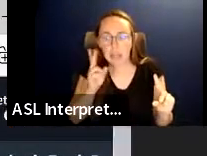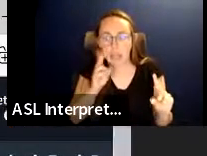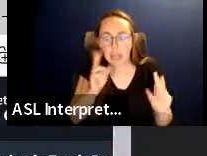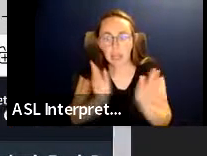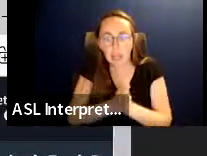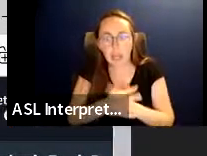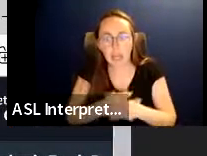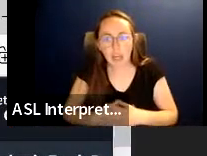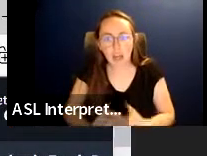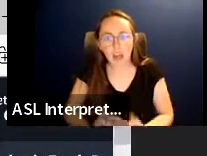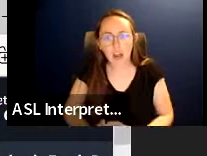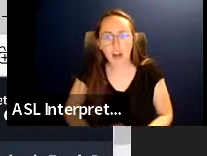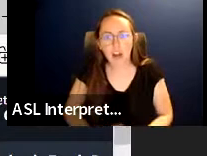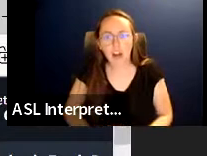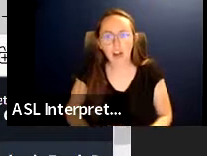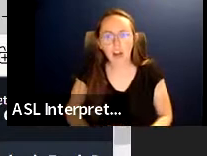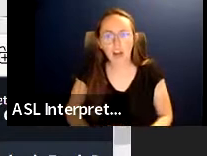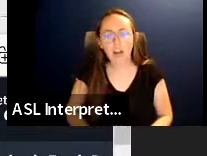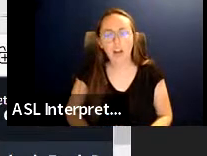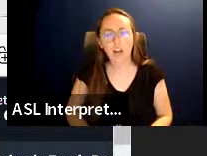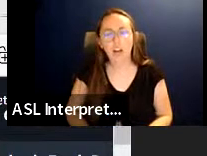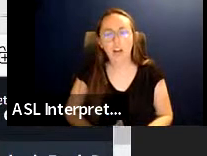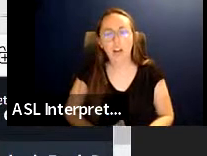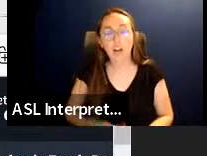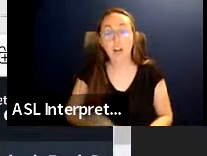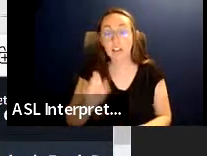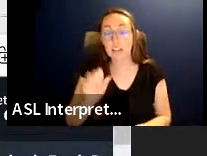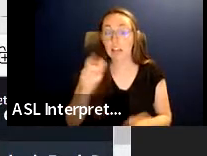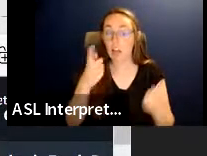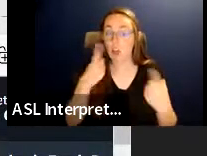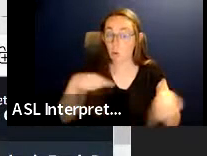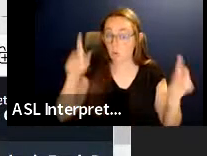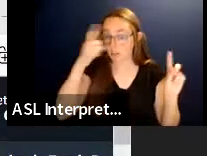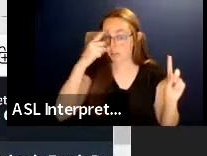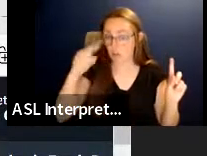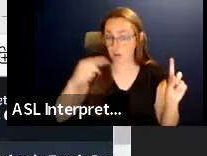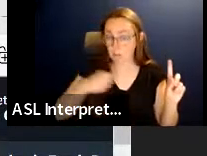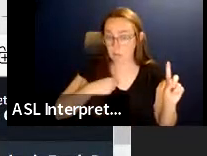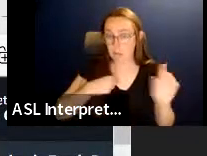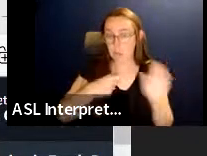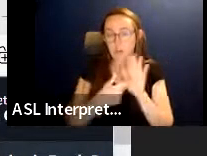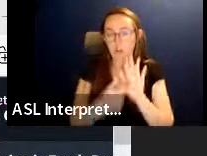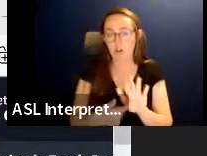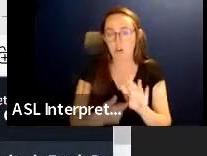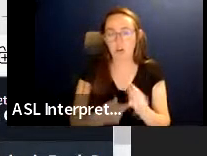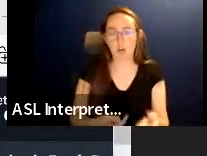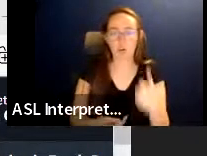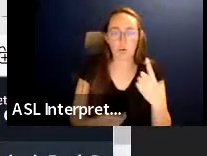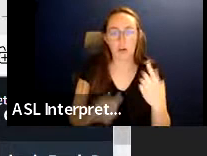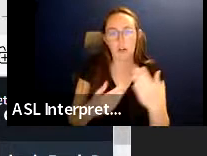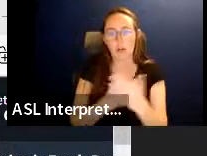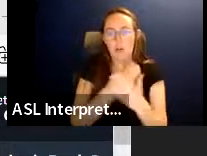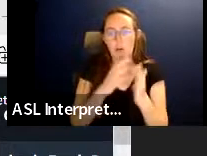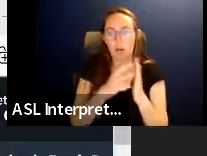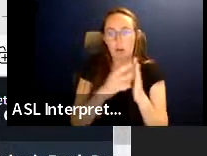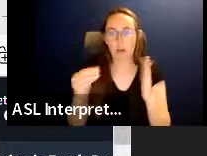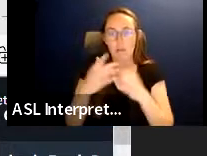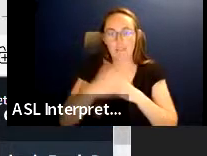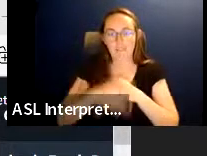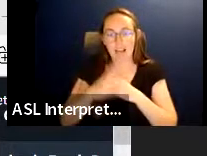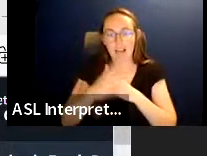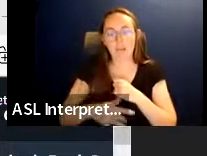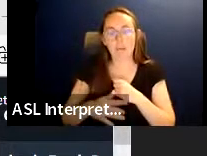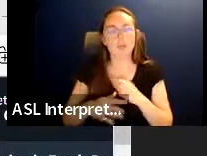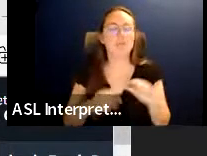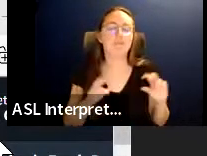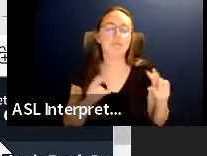that. Yeah, there it is. Yes, that worked for me. It's showing that there's one new copy available. Well, no, it just